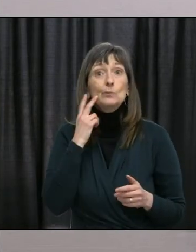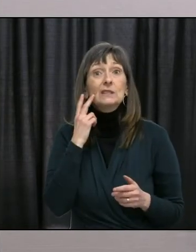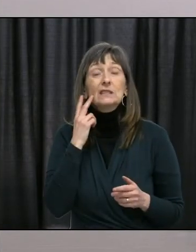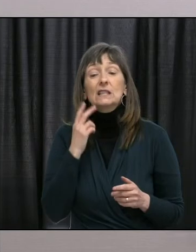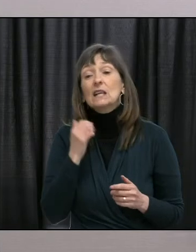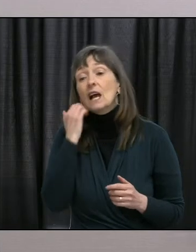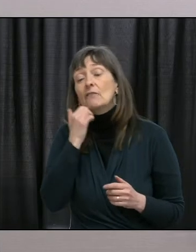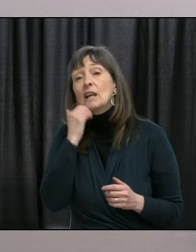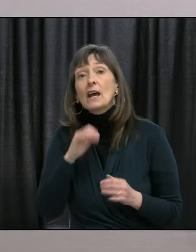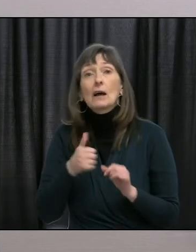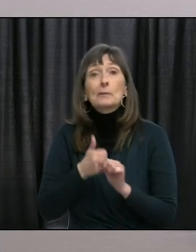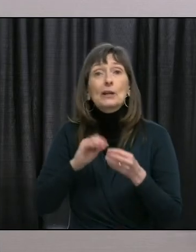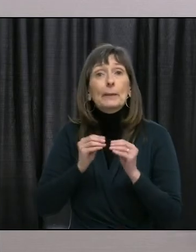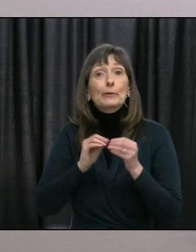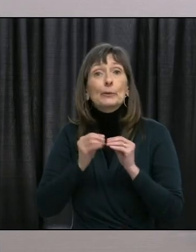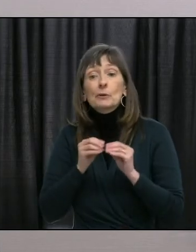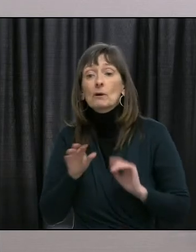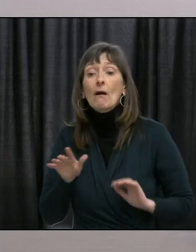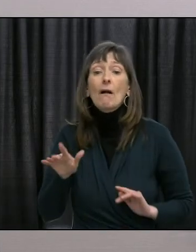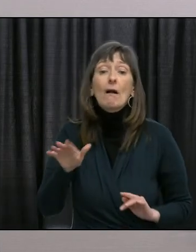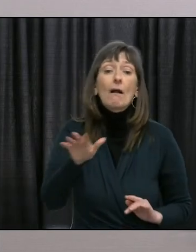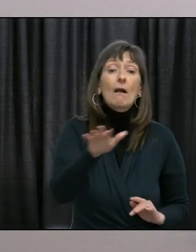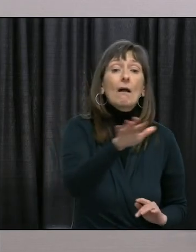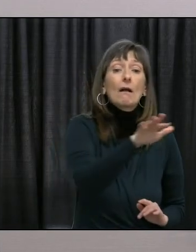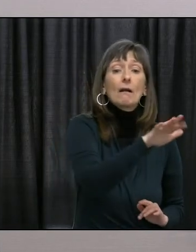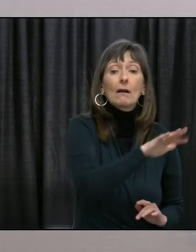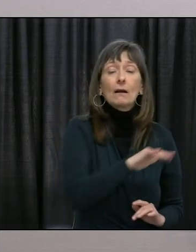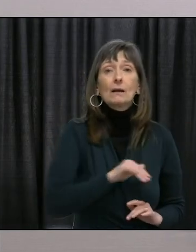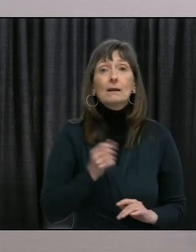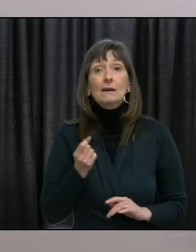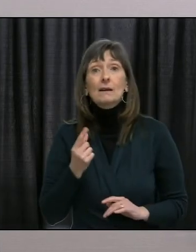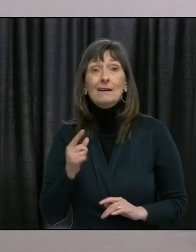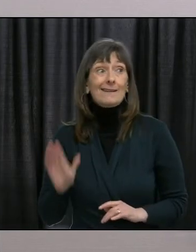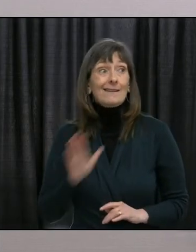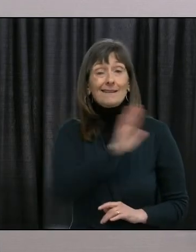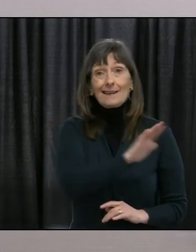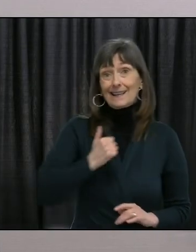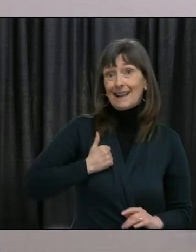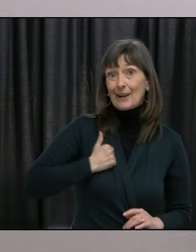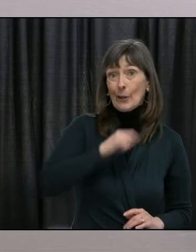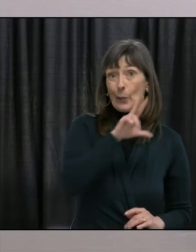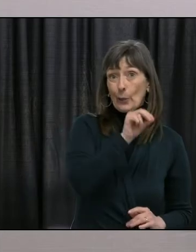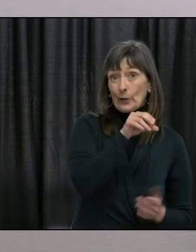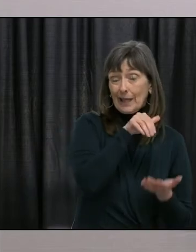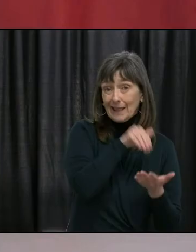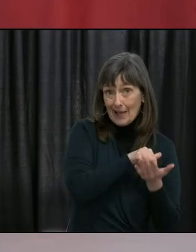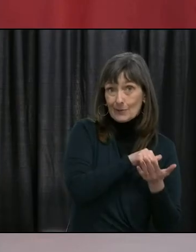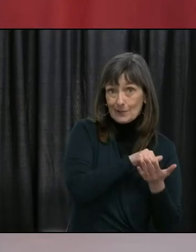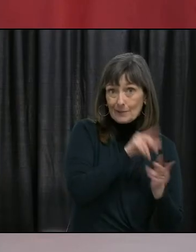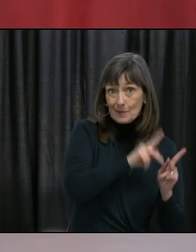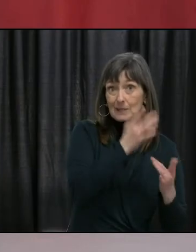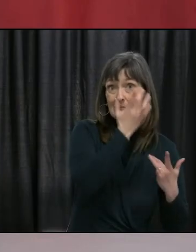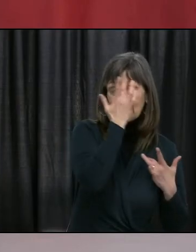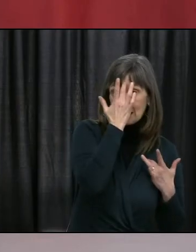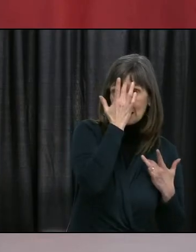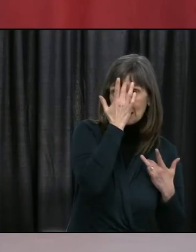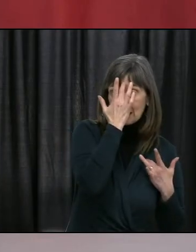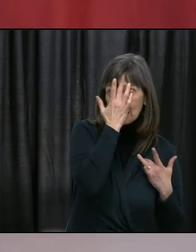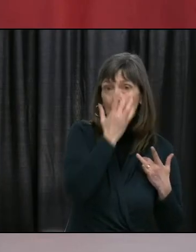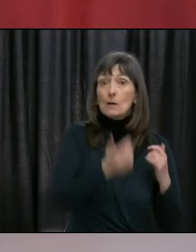get our daily updates of what's happening, over 30,000 cases, in Canada right now, and over half of those cases would be in, when you